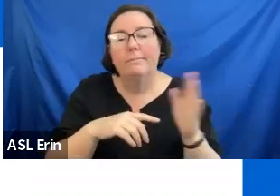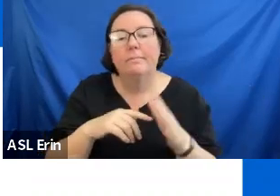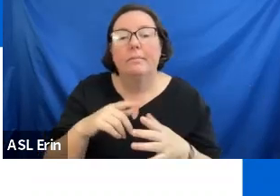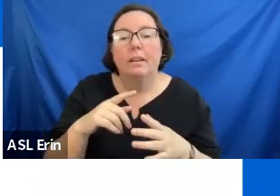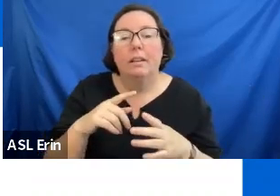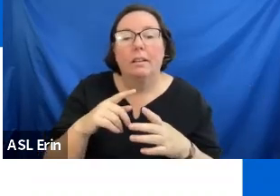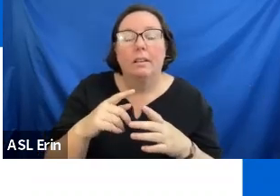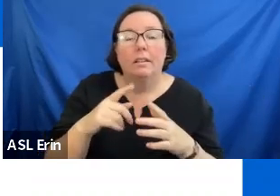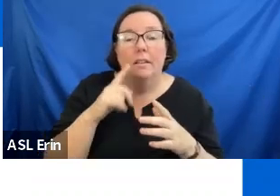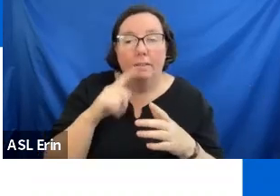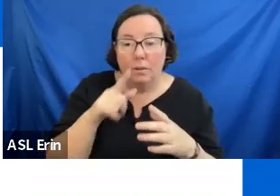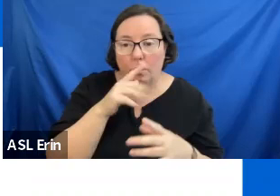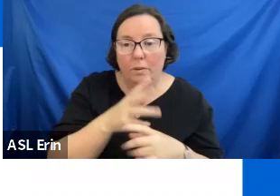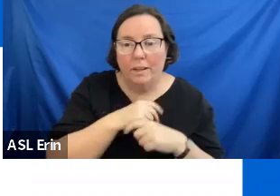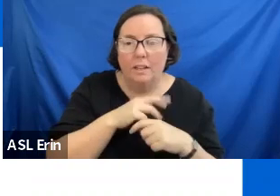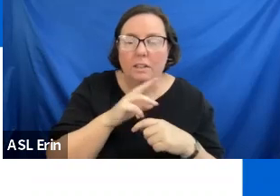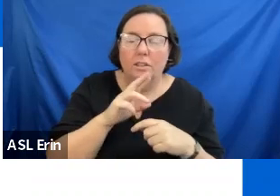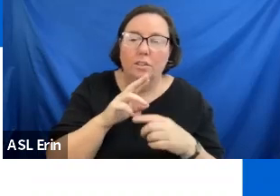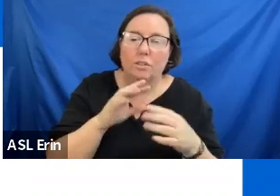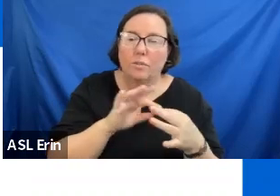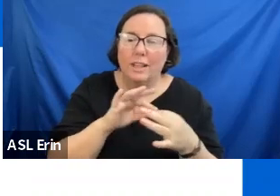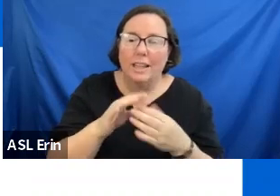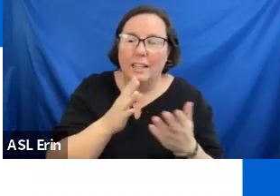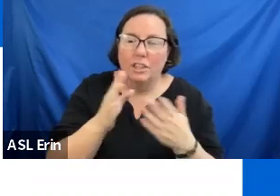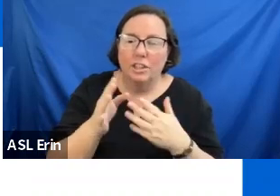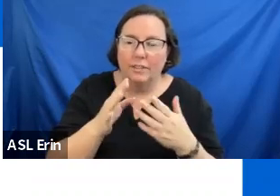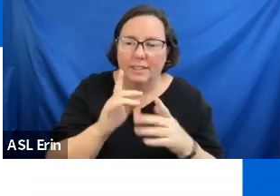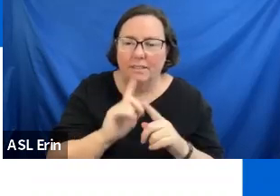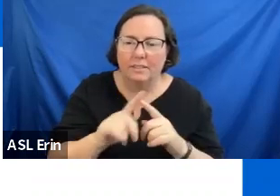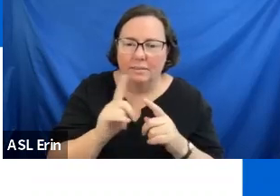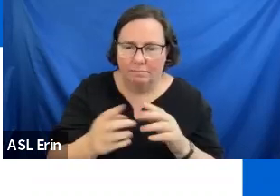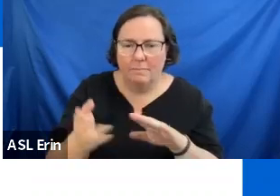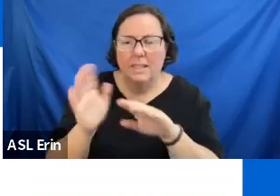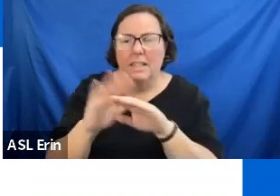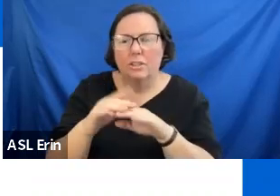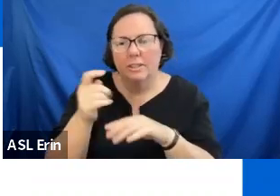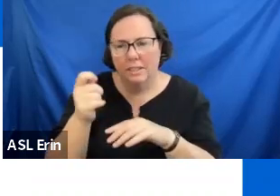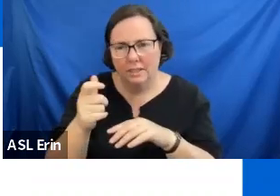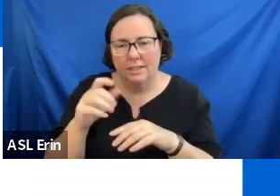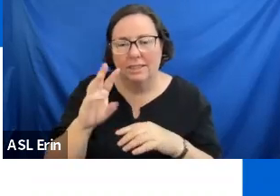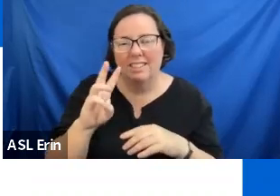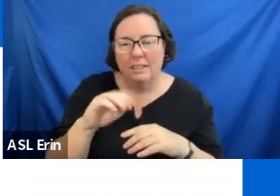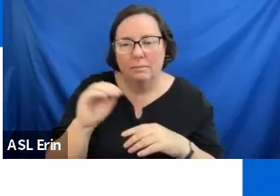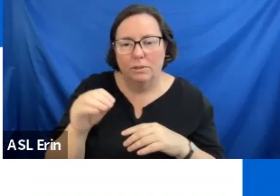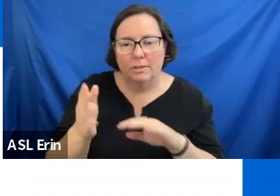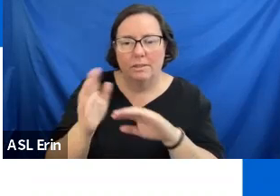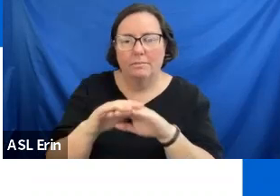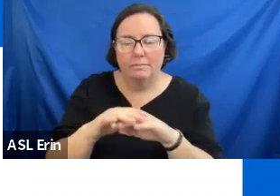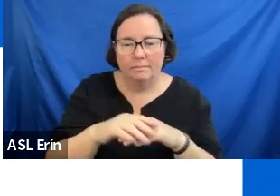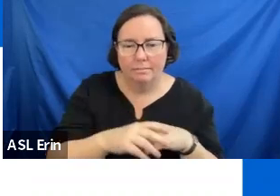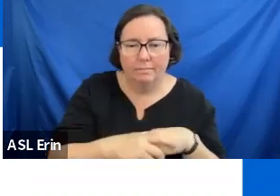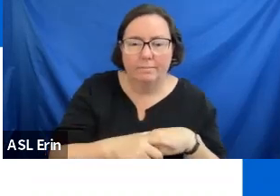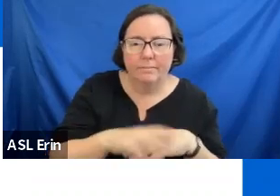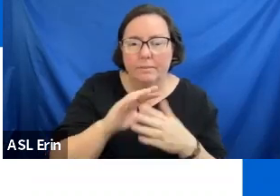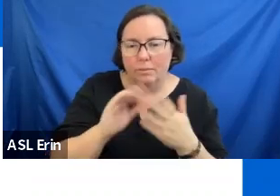students receiving resource-related services, that there's a slight increase representing 6% of students